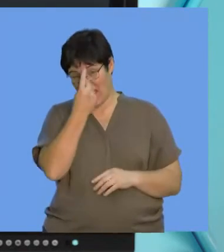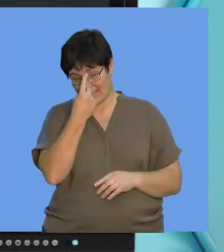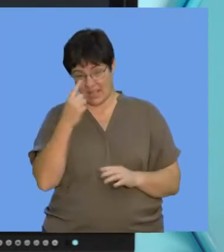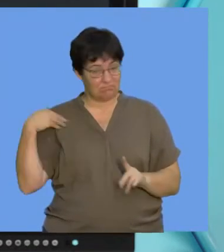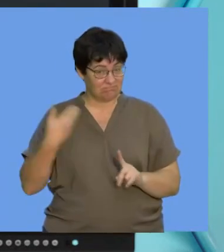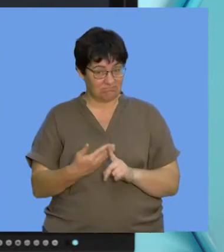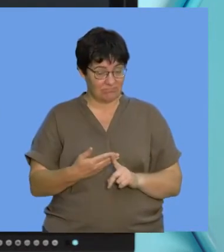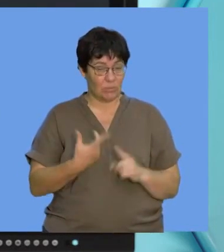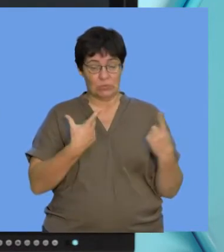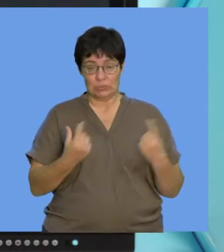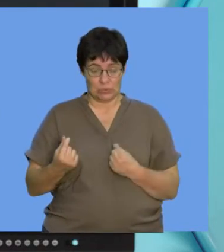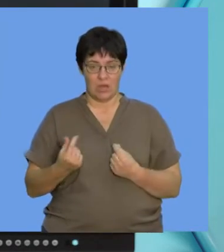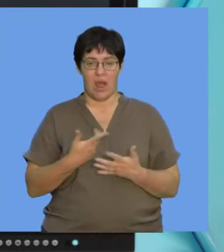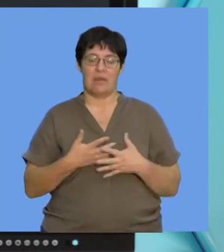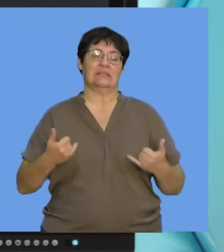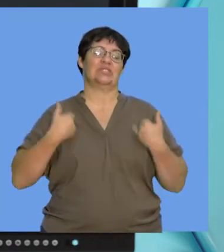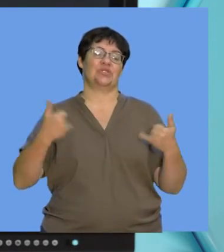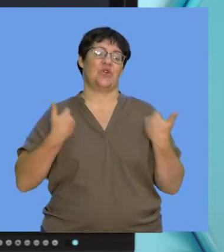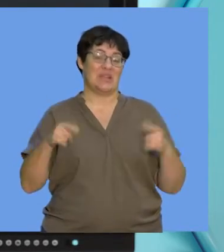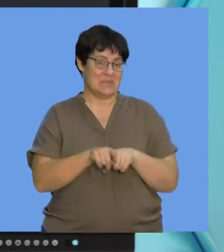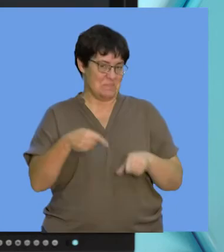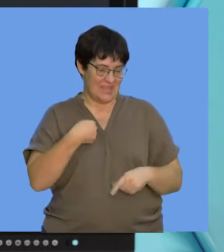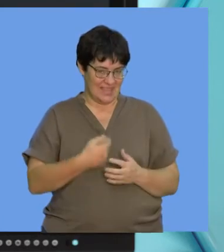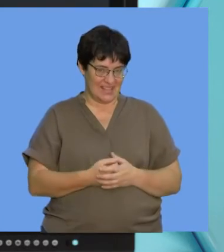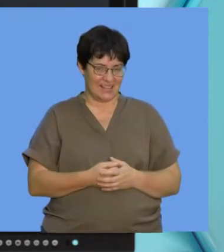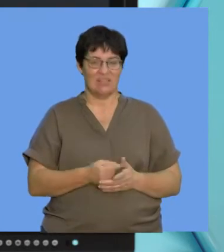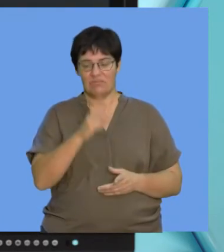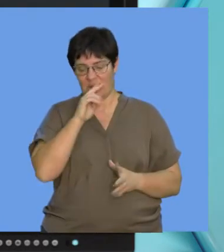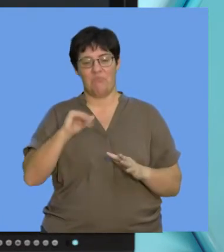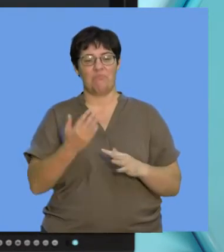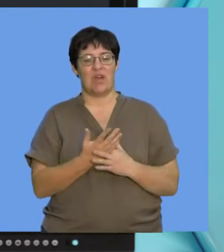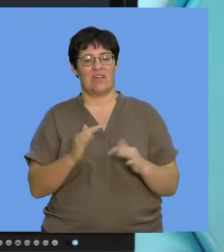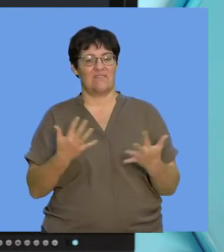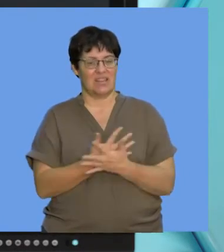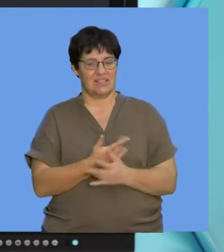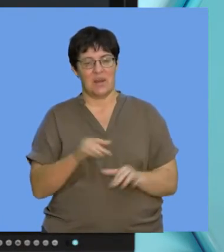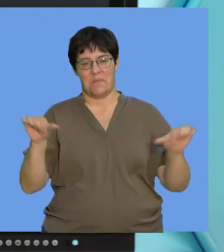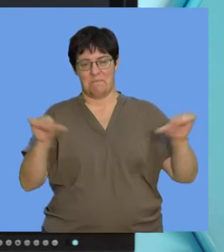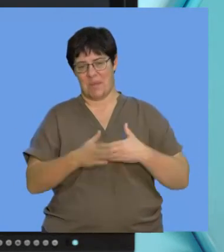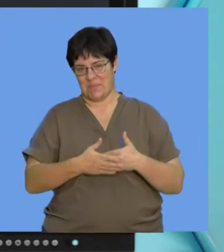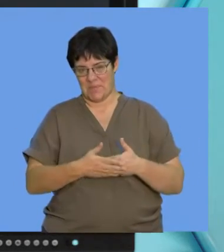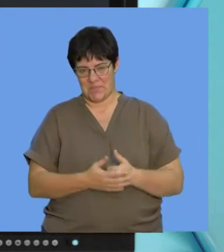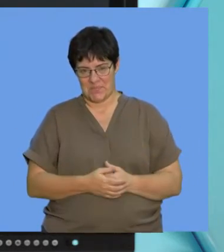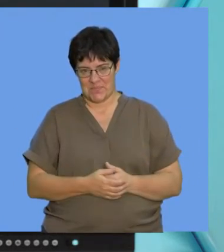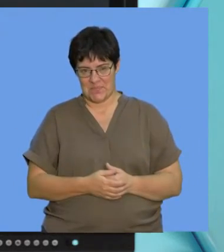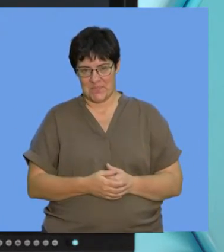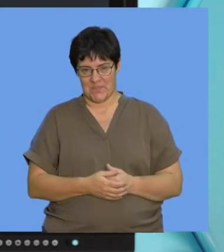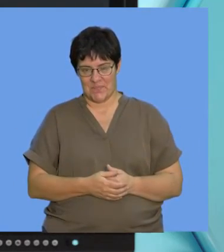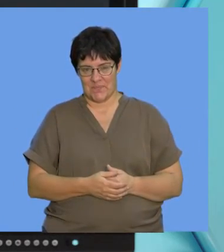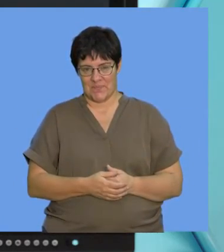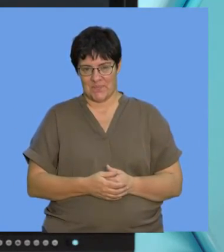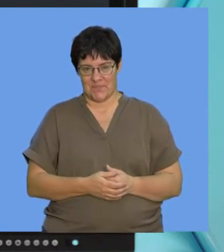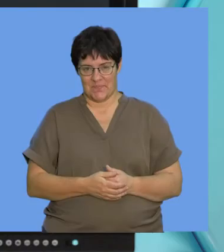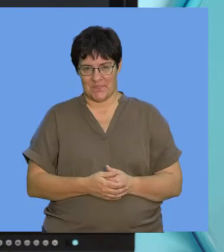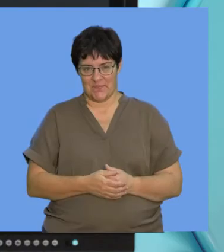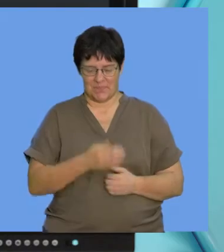For now, guys, I hope you are understanding so far what we are doing and you are having so much fun like I am. Let's just take a quick break and I'll be back